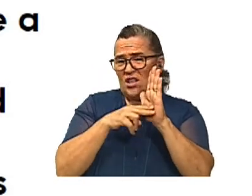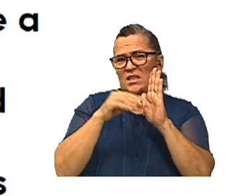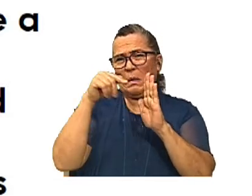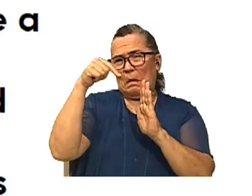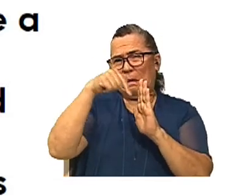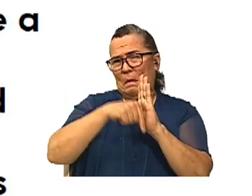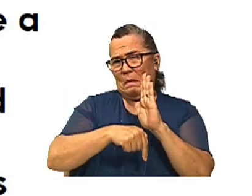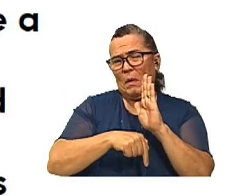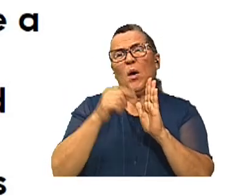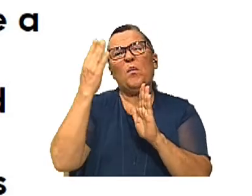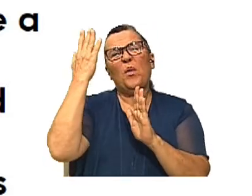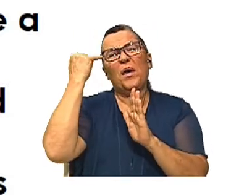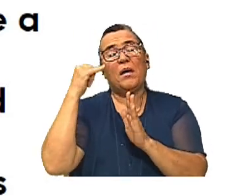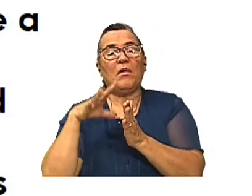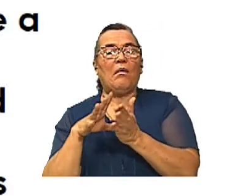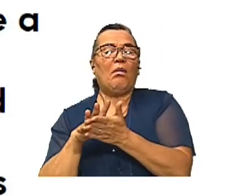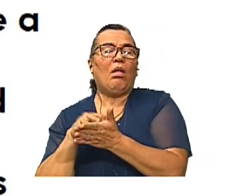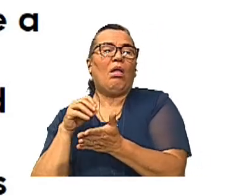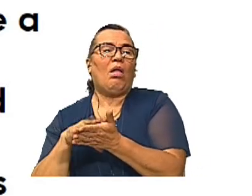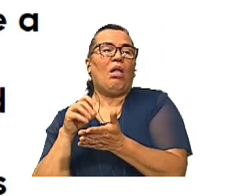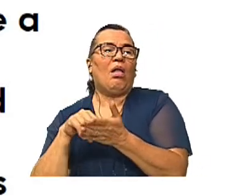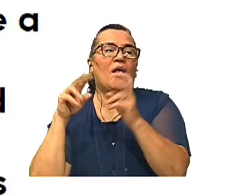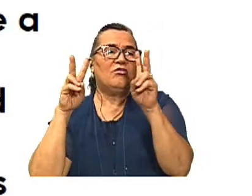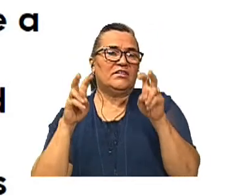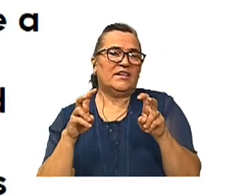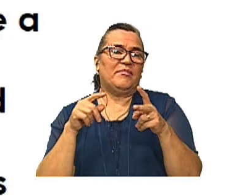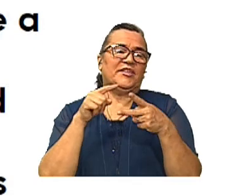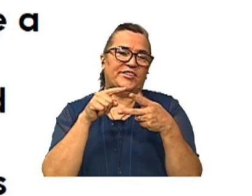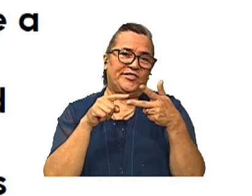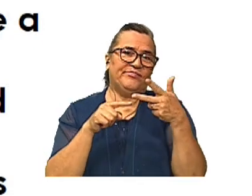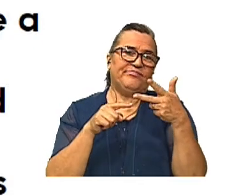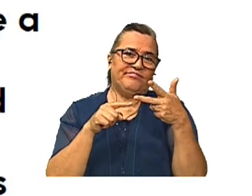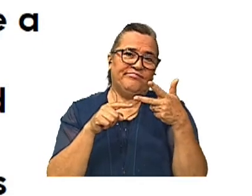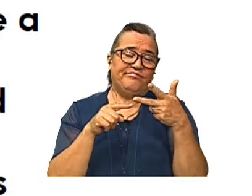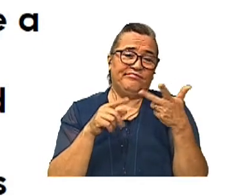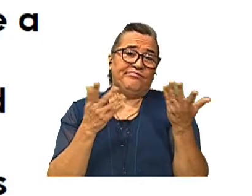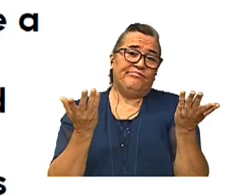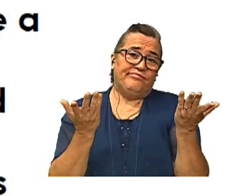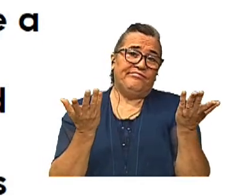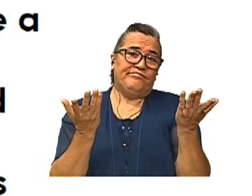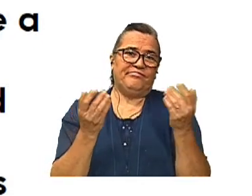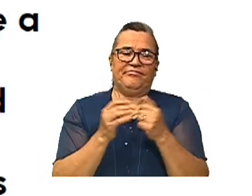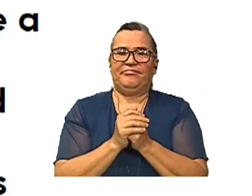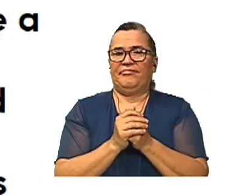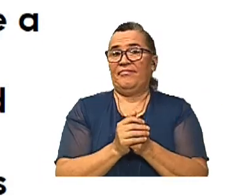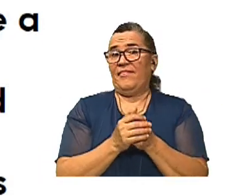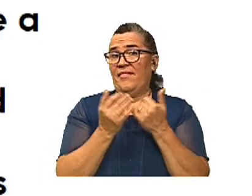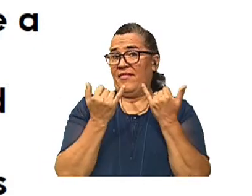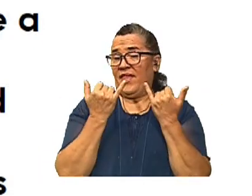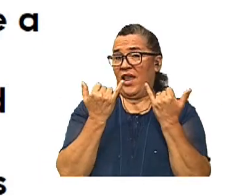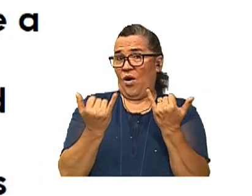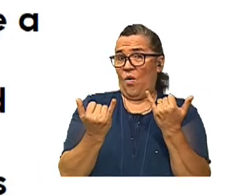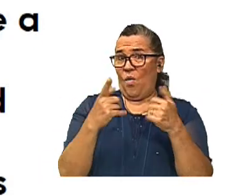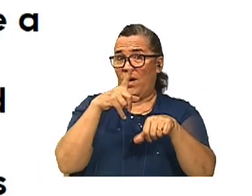on exams. Okay, guys, now it's time